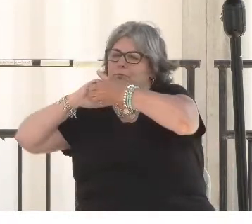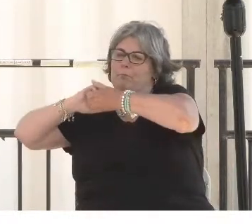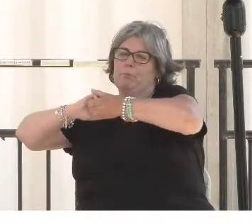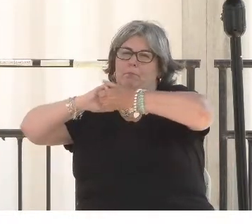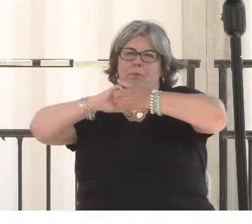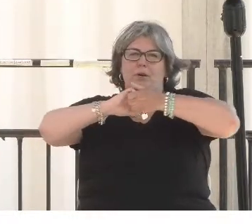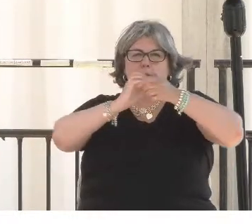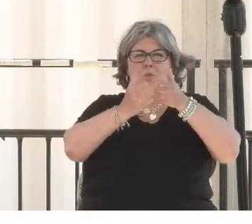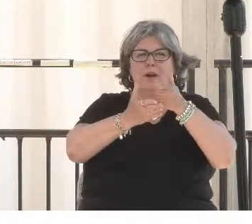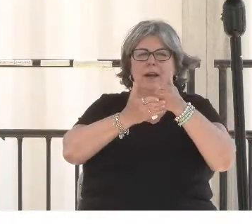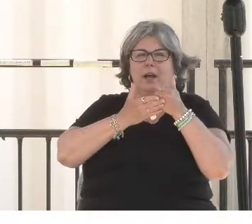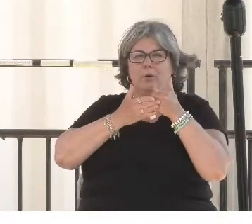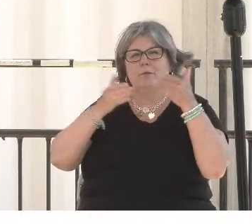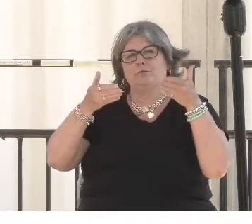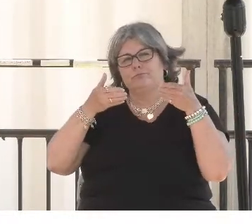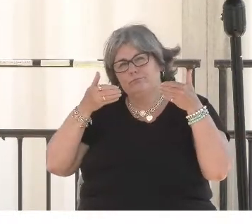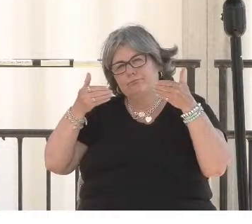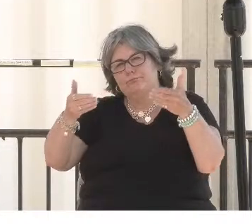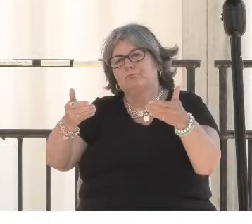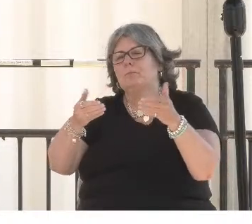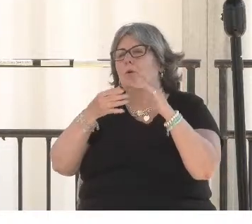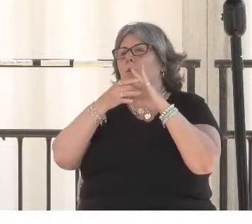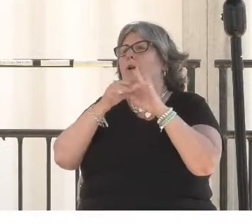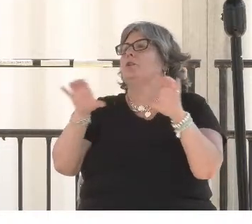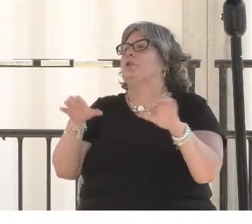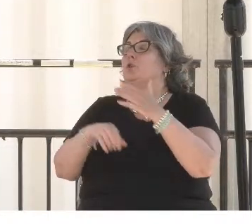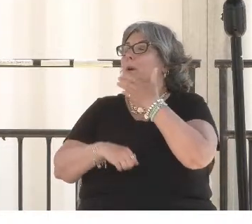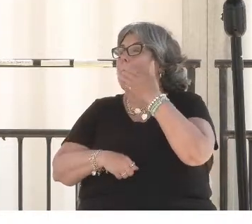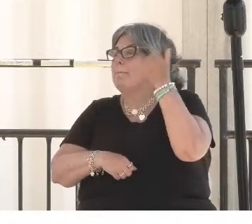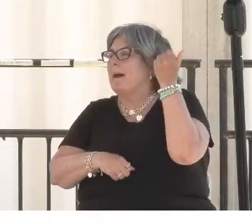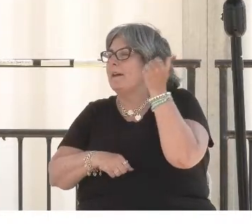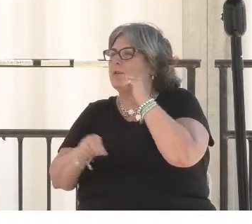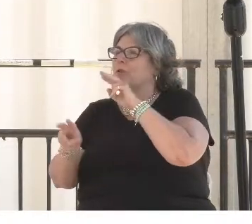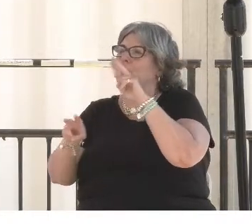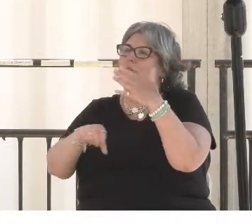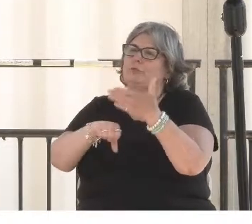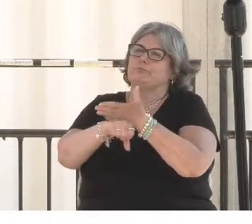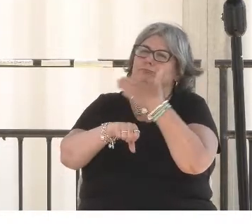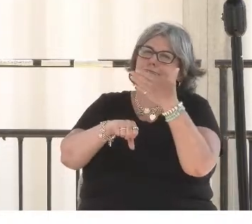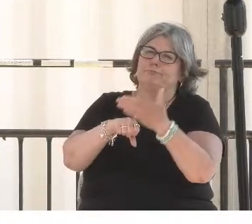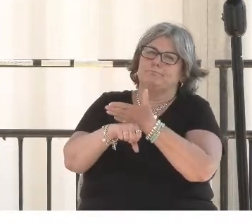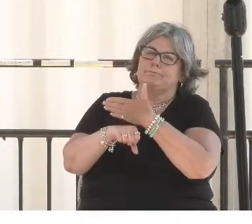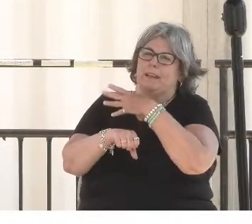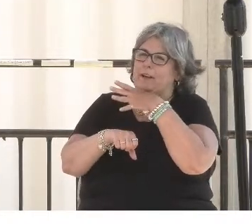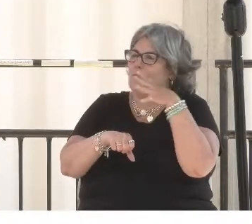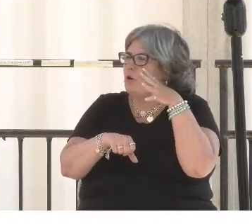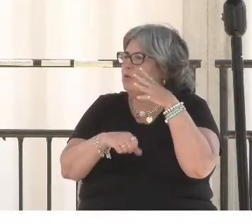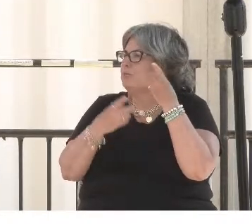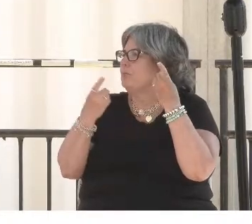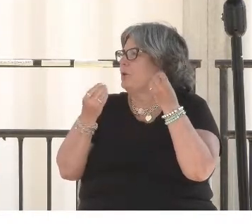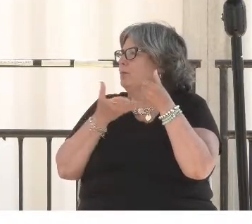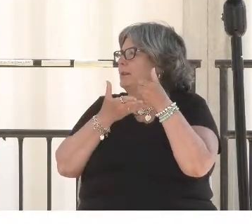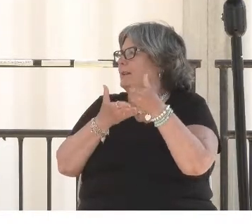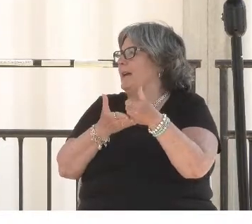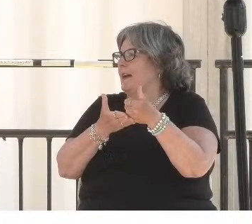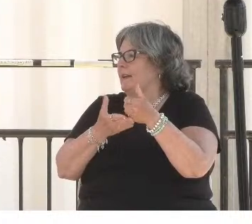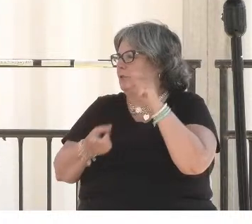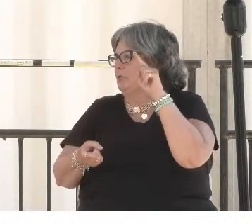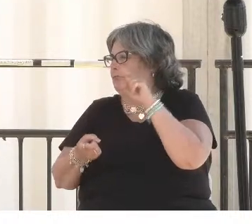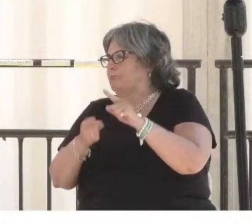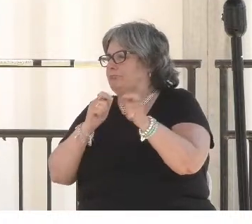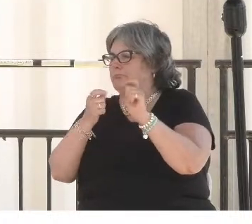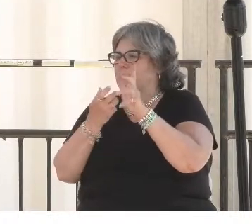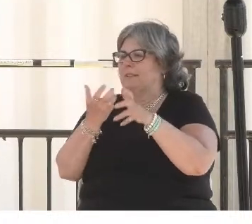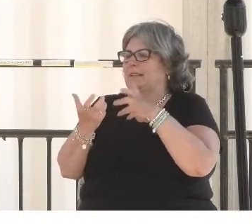partners that will help us really move forward in terms of doing better, looking at regenerative agriculture and doing what we can to both mitigate and